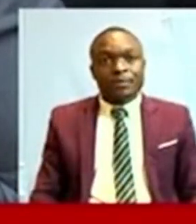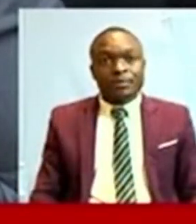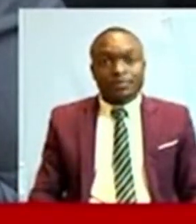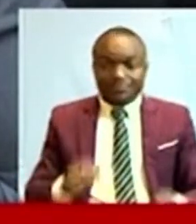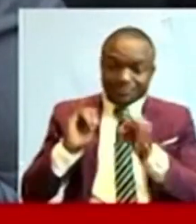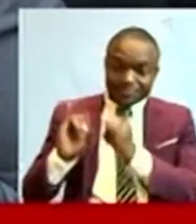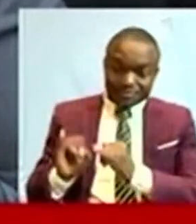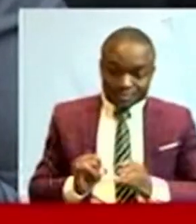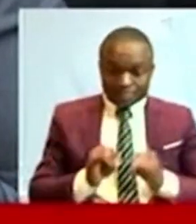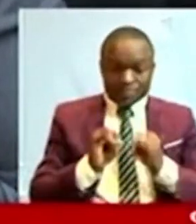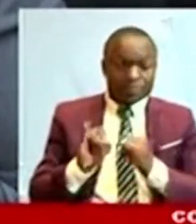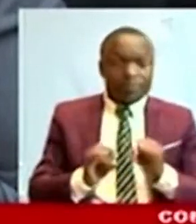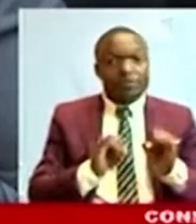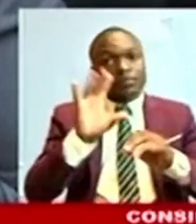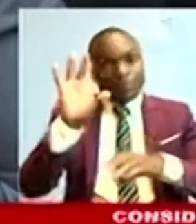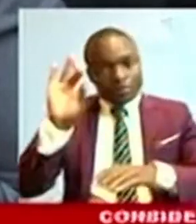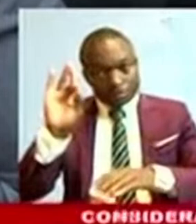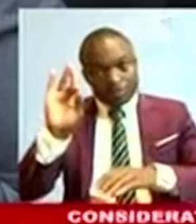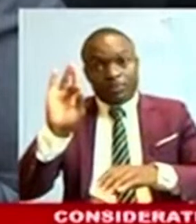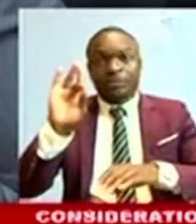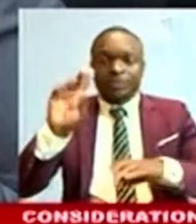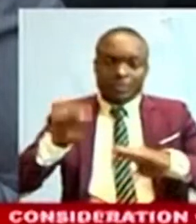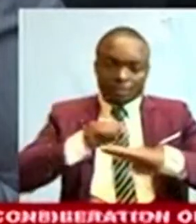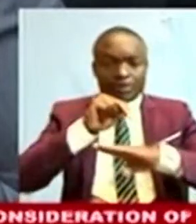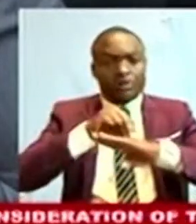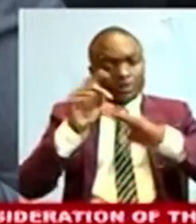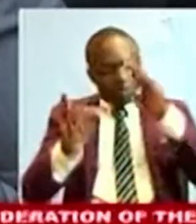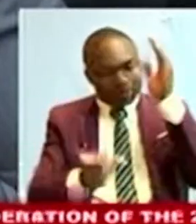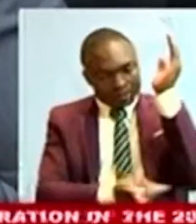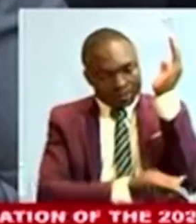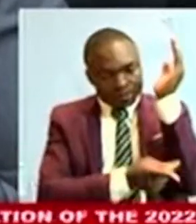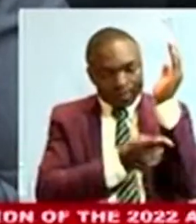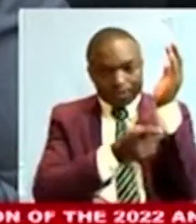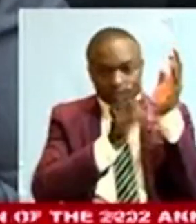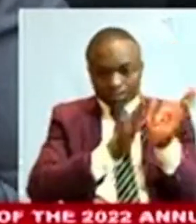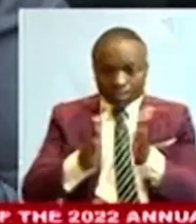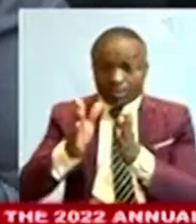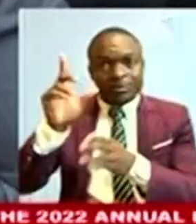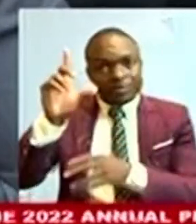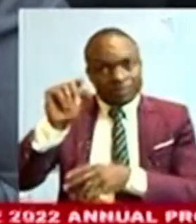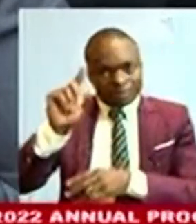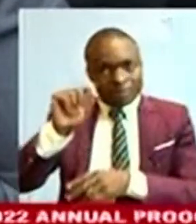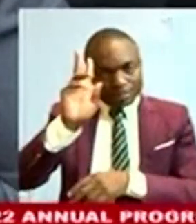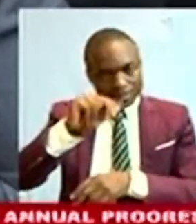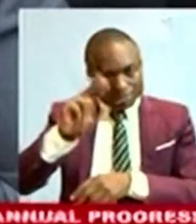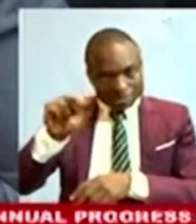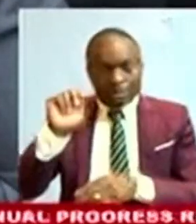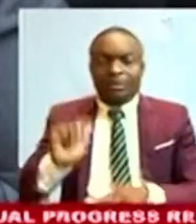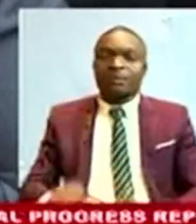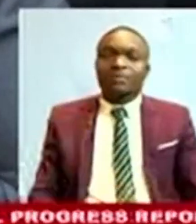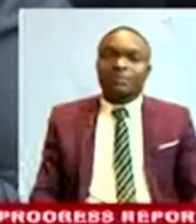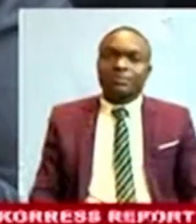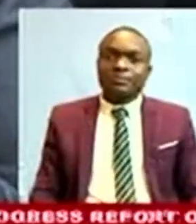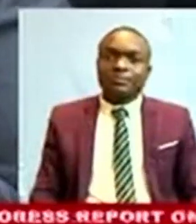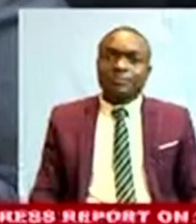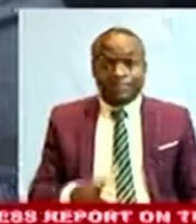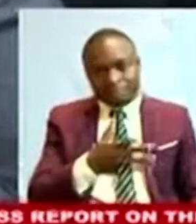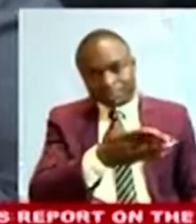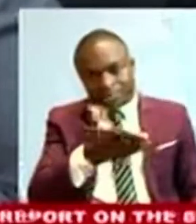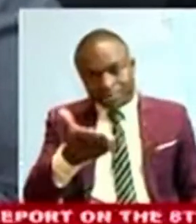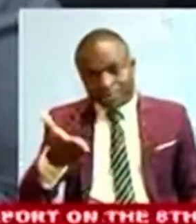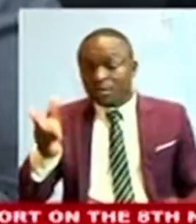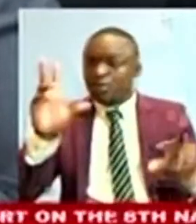implementation of the 8th National Development Plan in 2022, given that there is